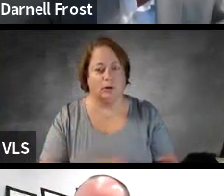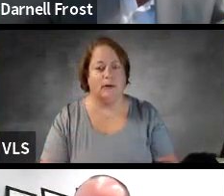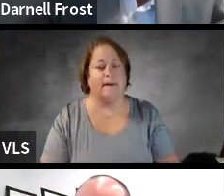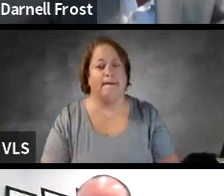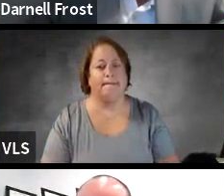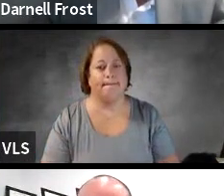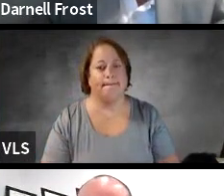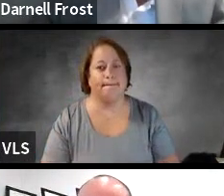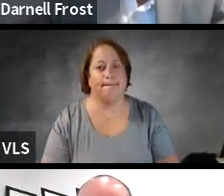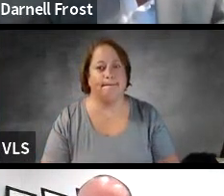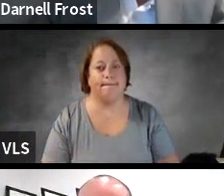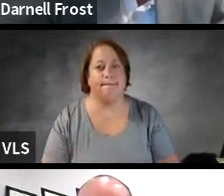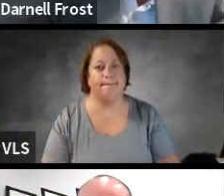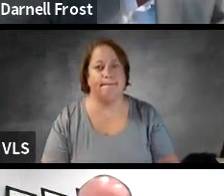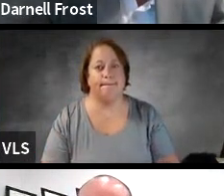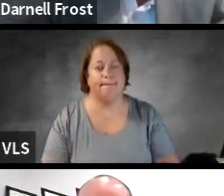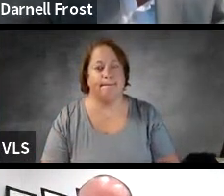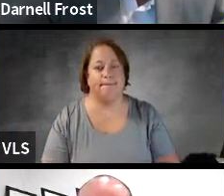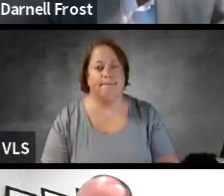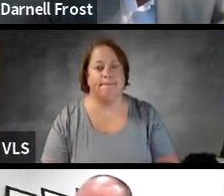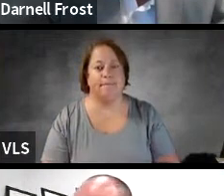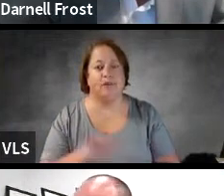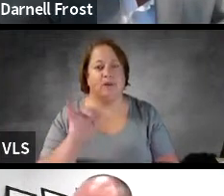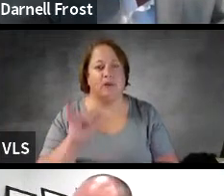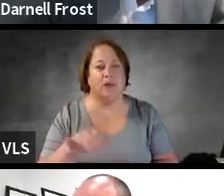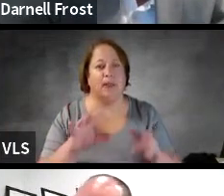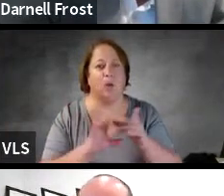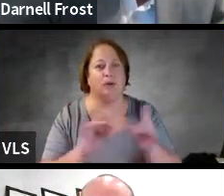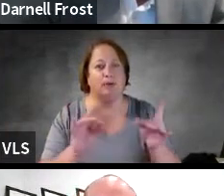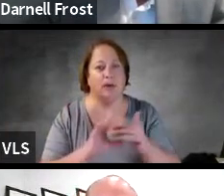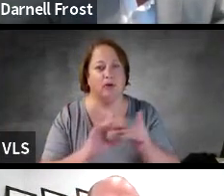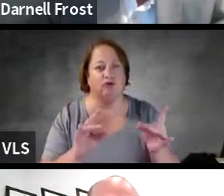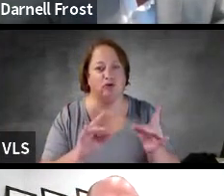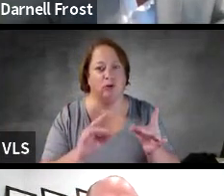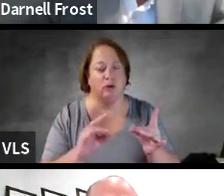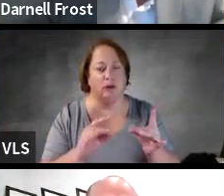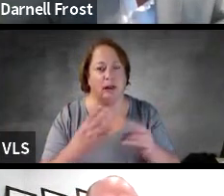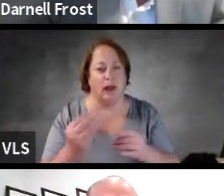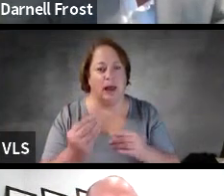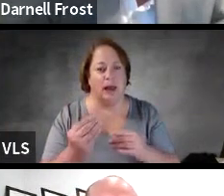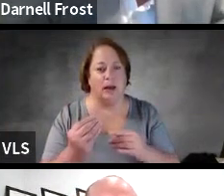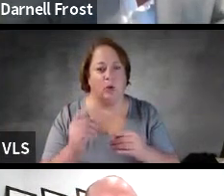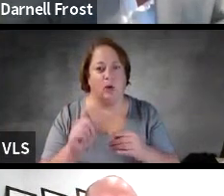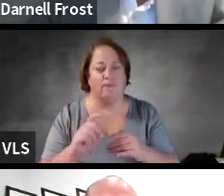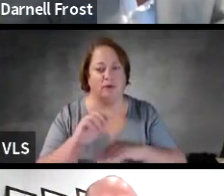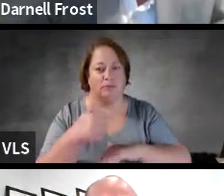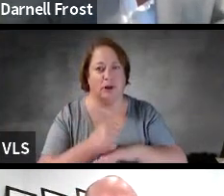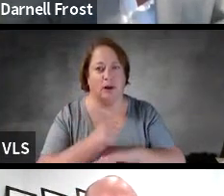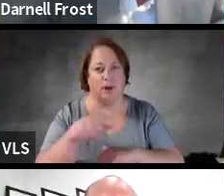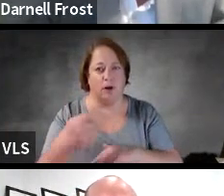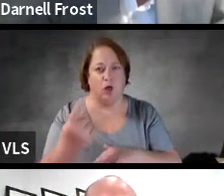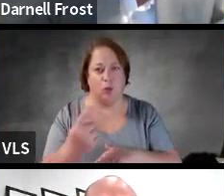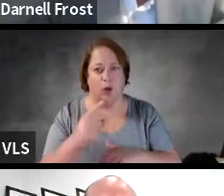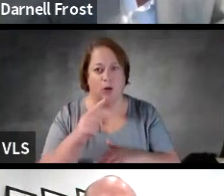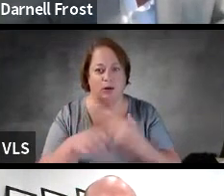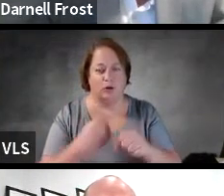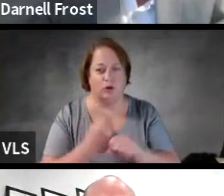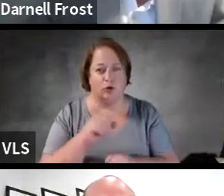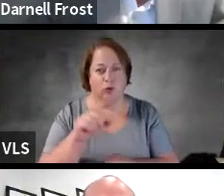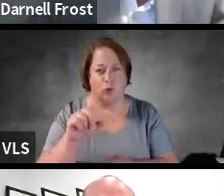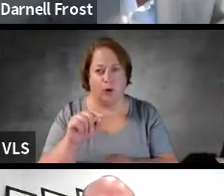Committee. That was mentioned, and the fact that we're going to have to form another one in 2021, I